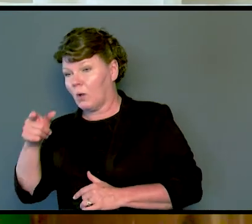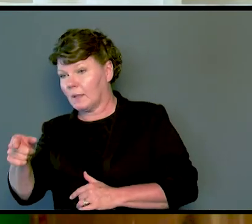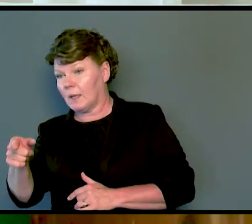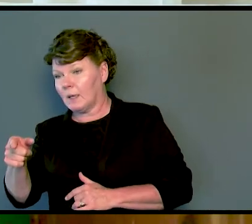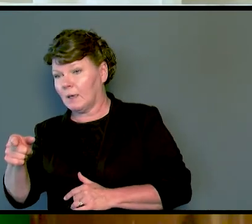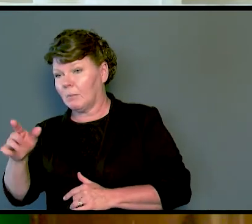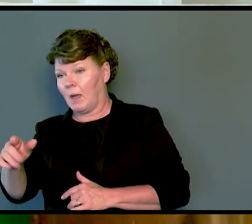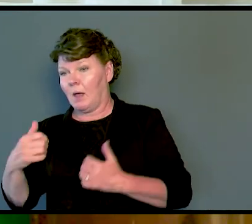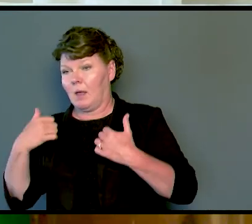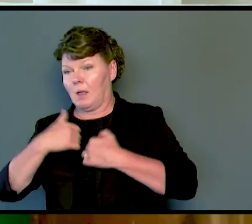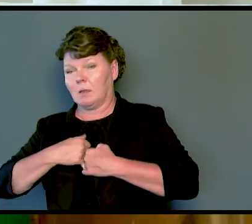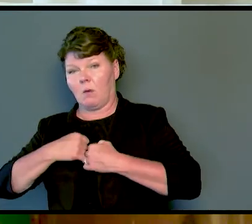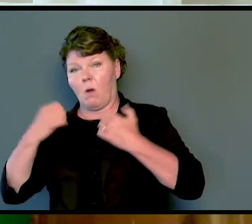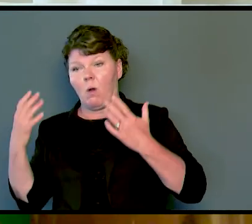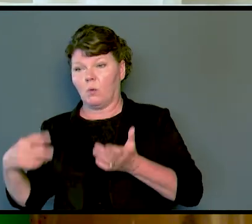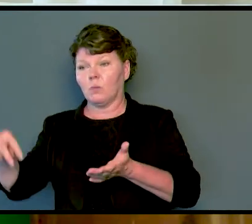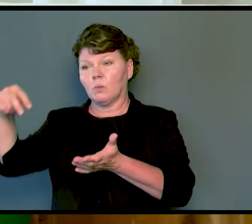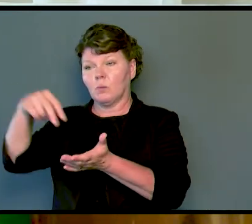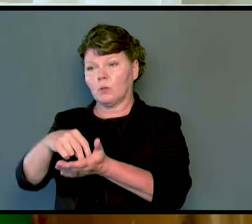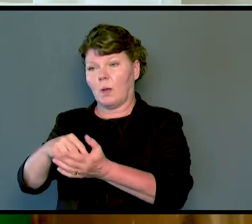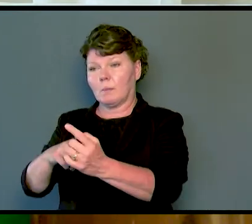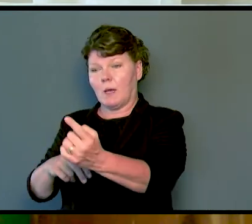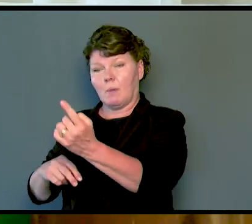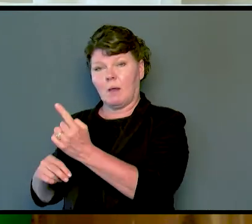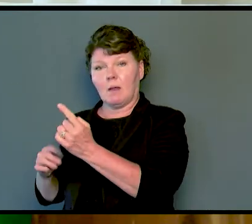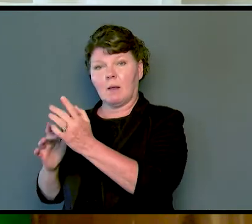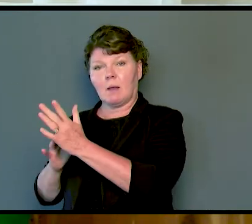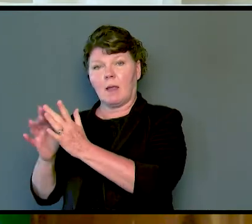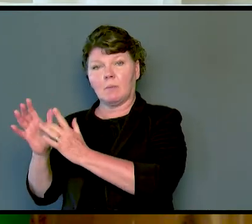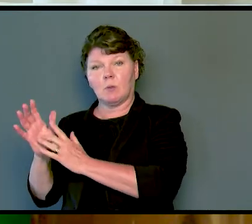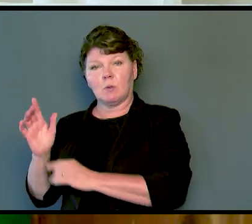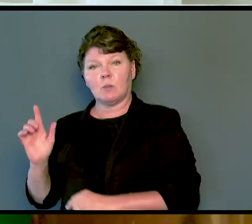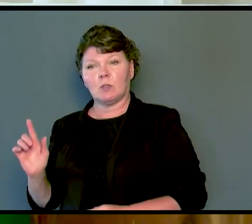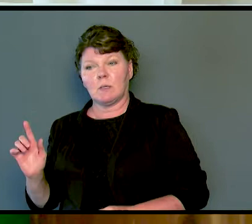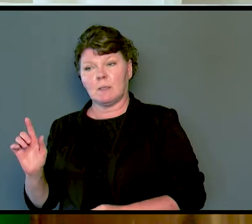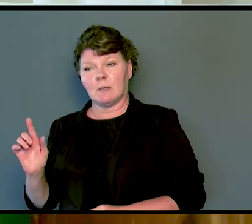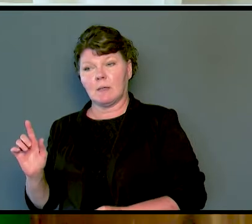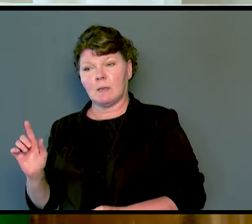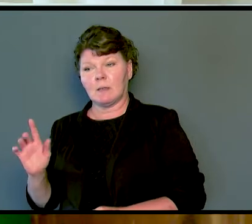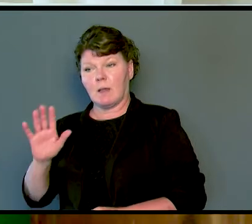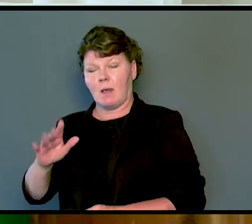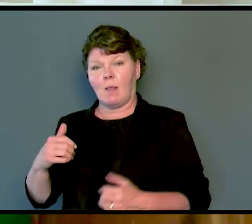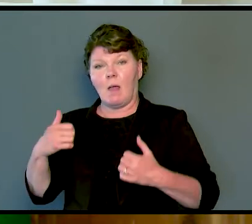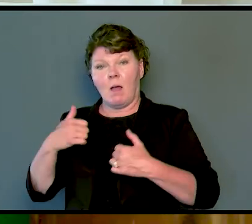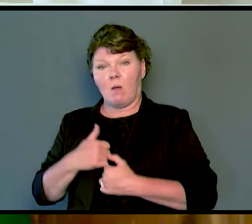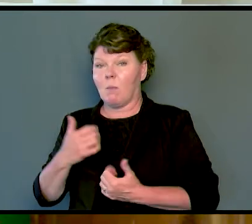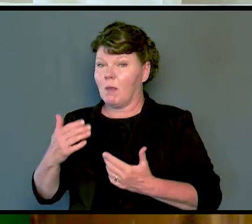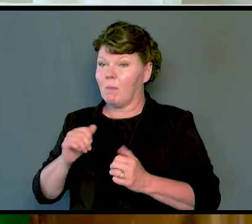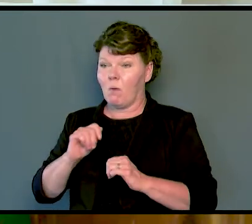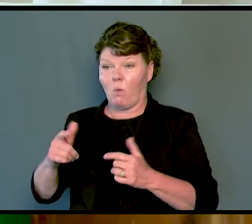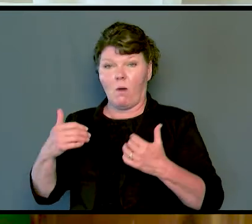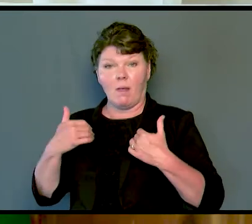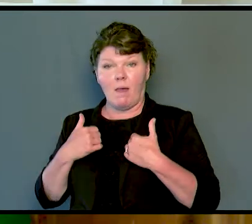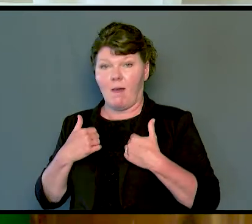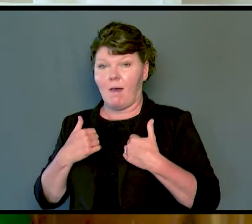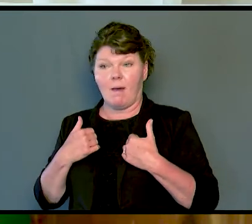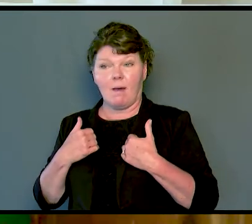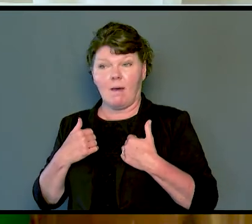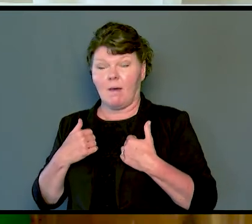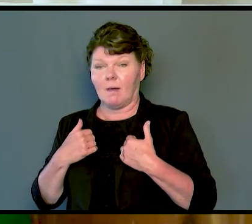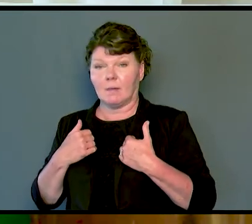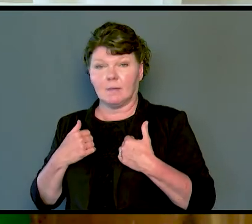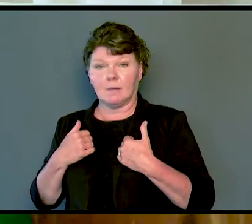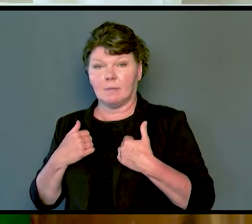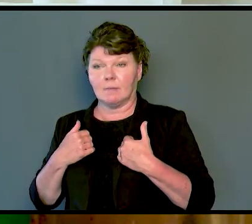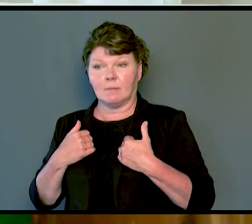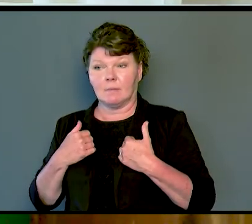him, he threw aside his cloak, jumped to his feet, and came to Jesus. That cloak was possibly all that Bartimaeus